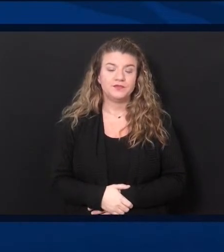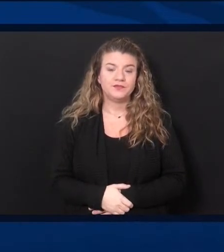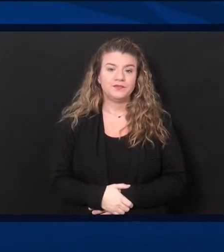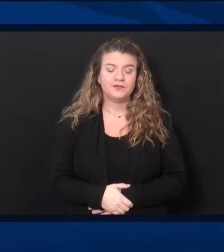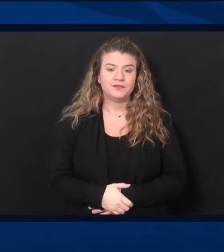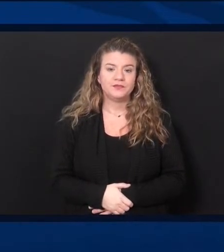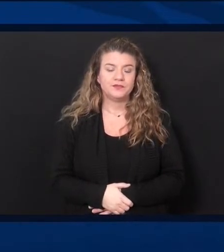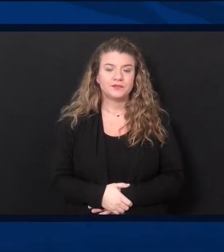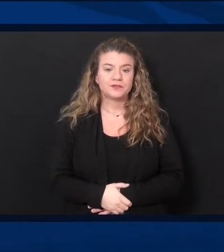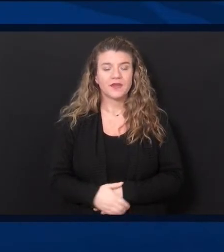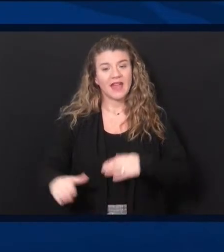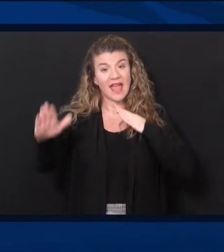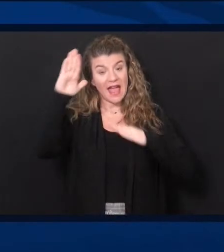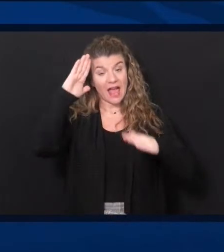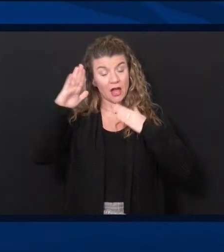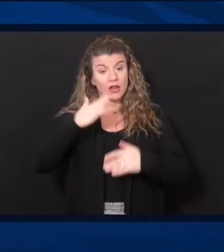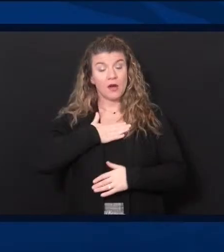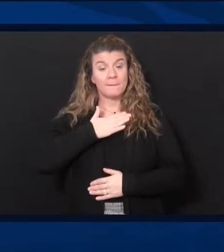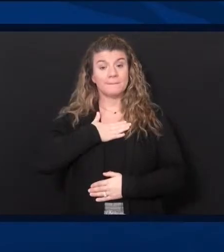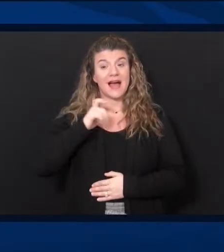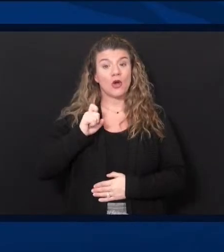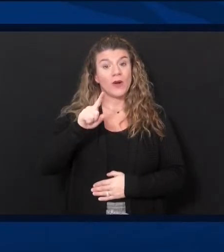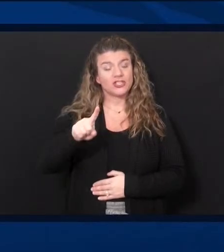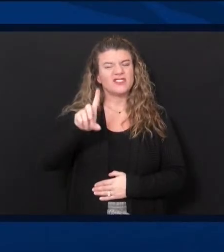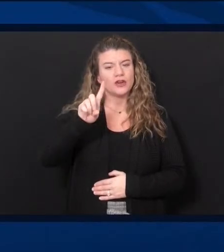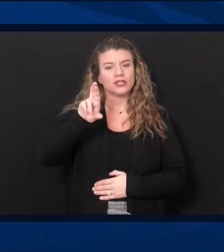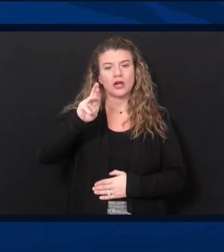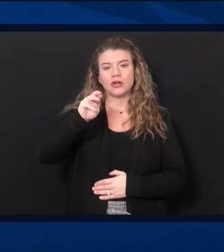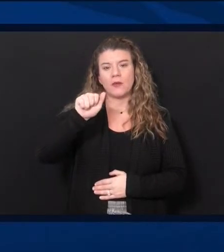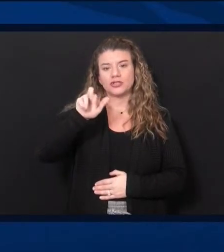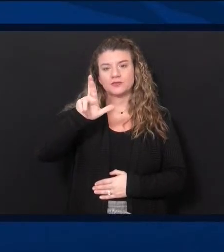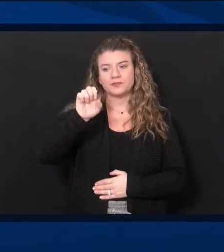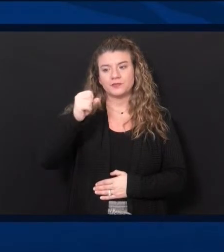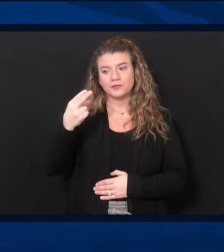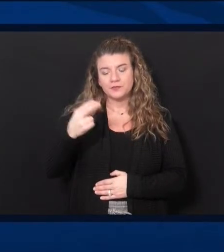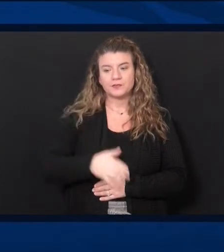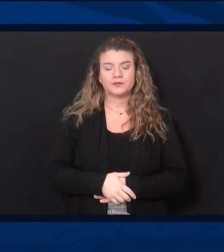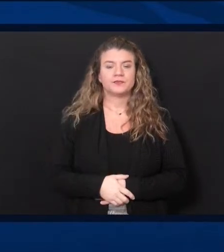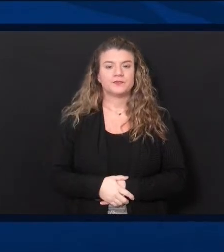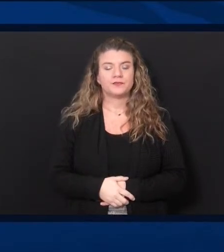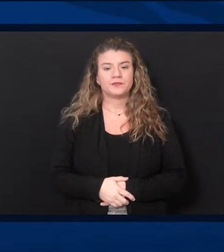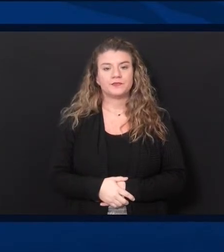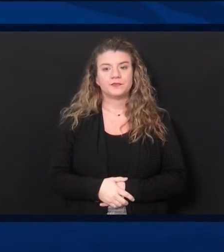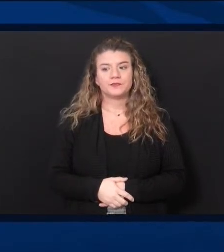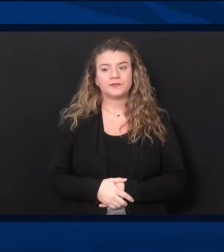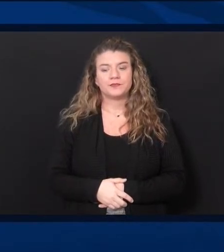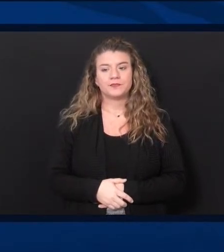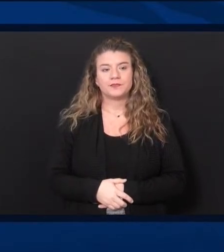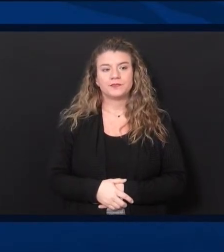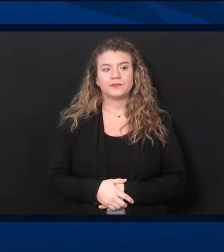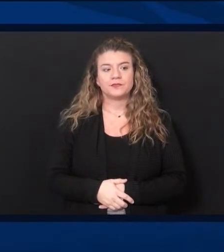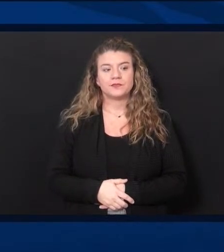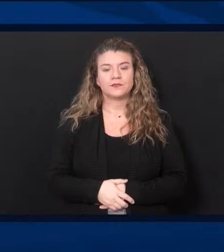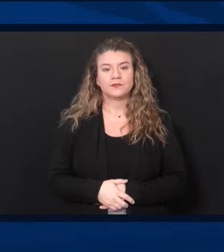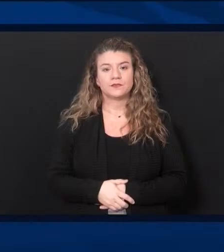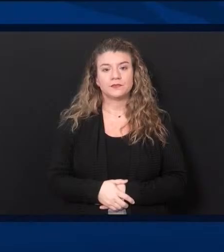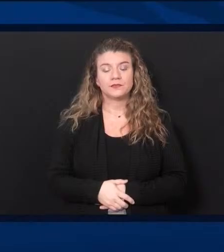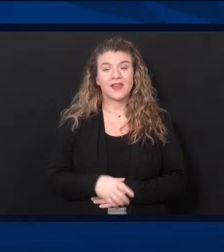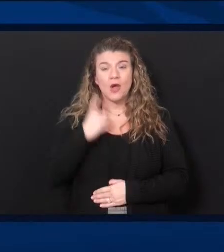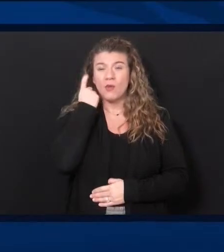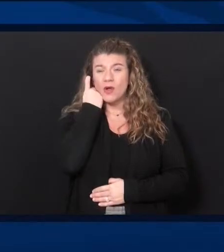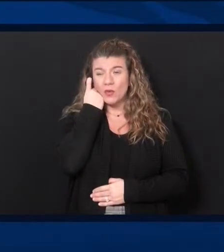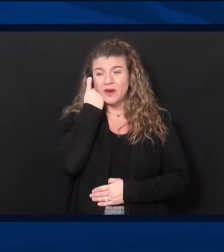Hello, so this question is for Dr. Clay Marsh, and we just got word